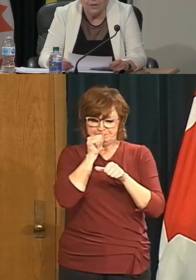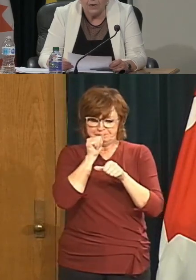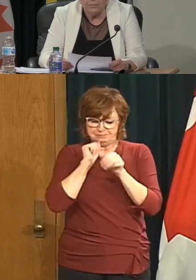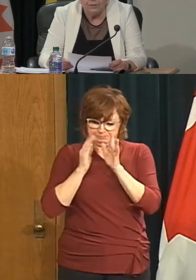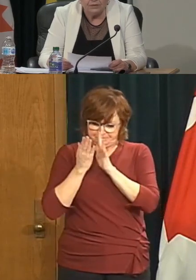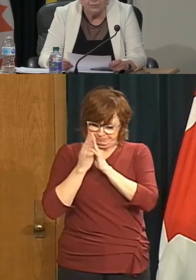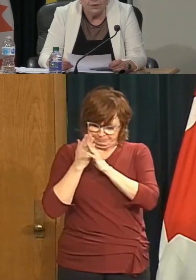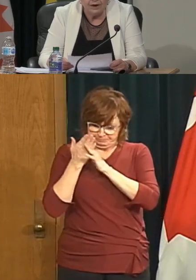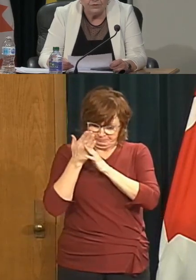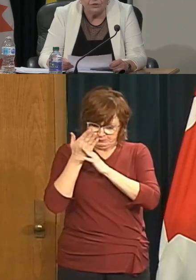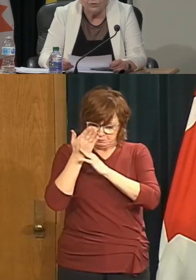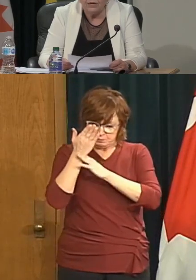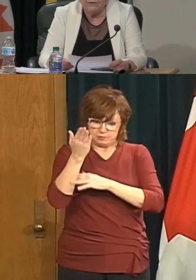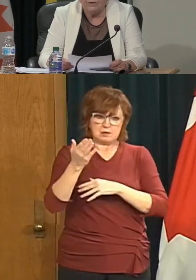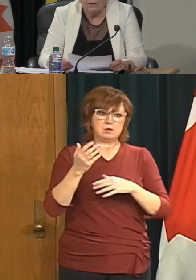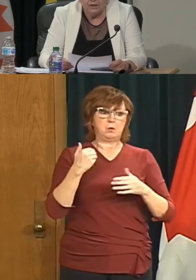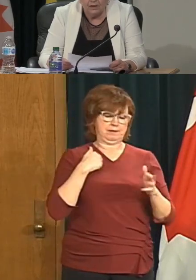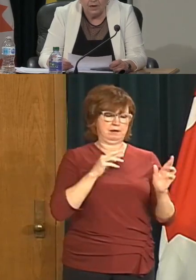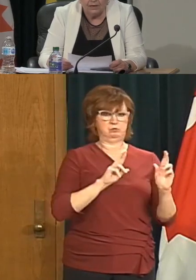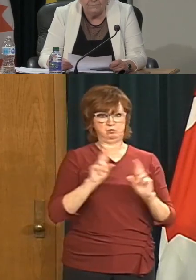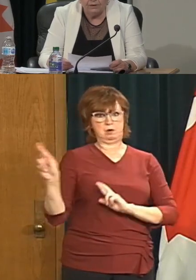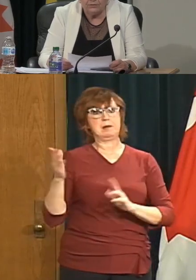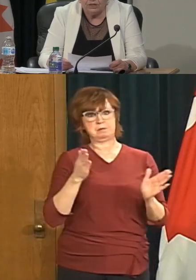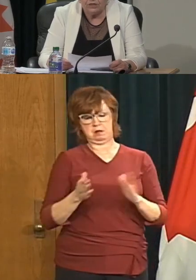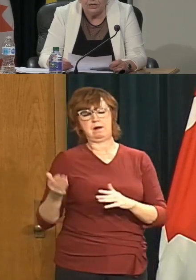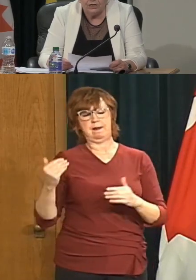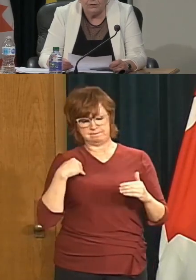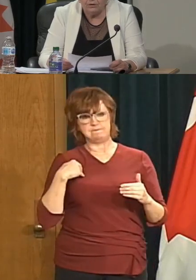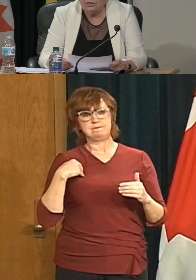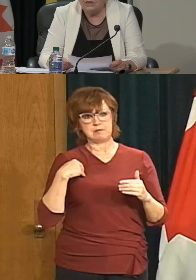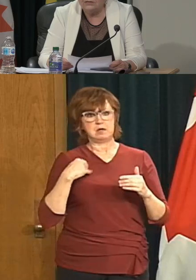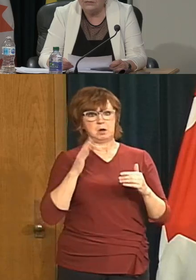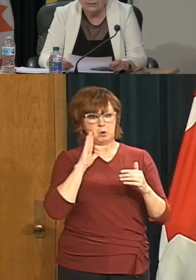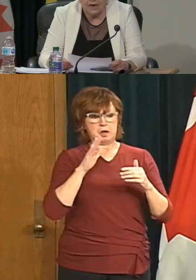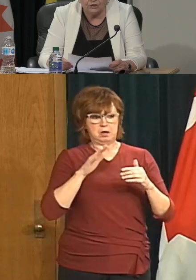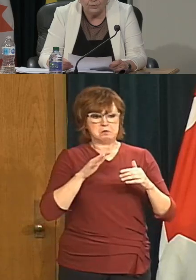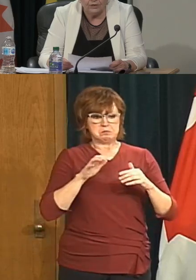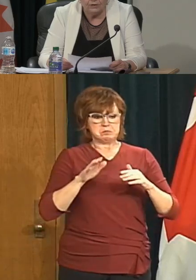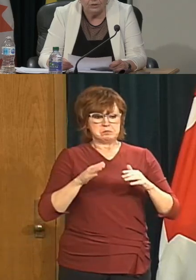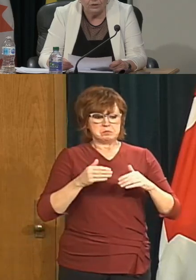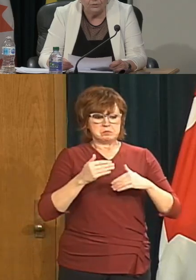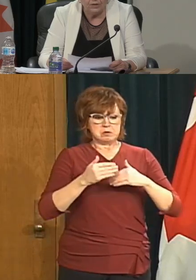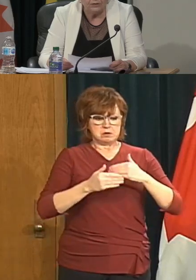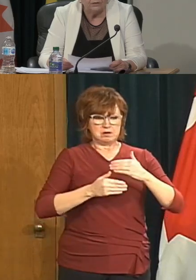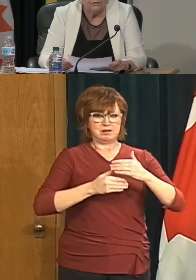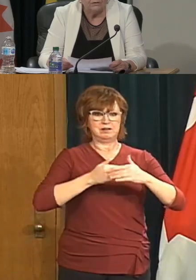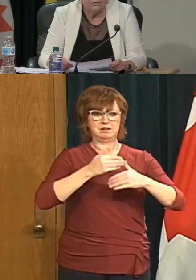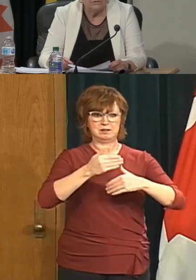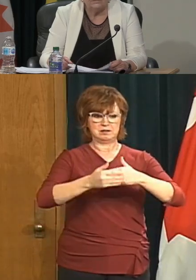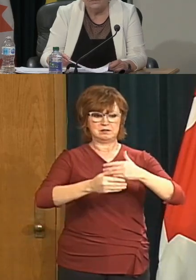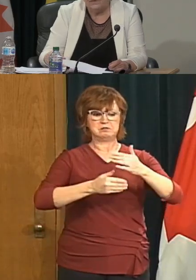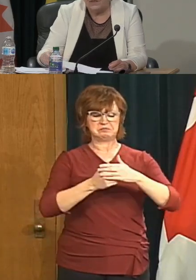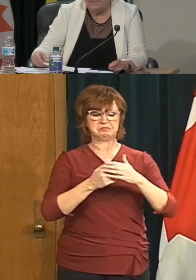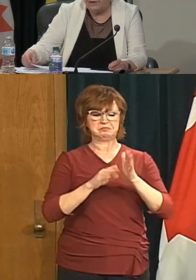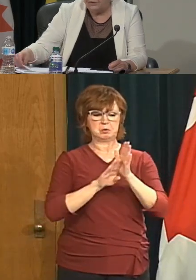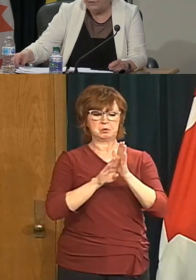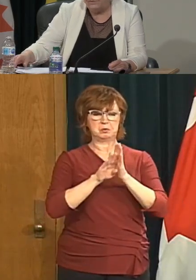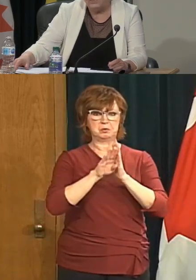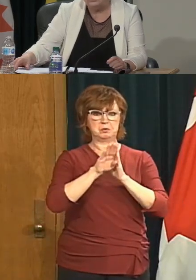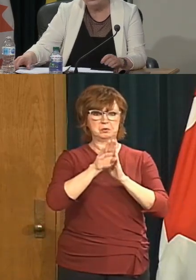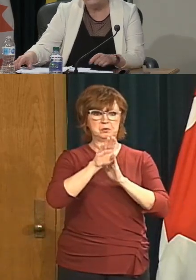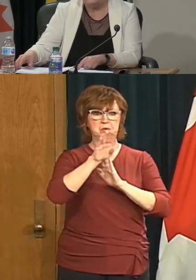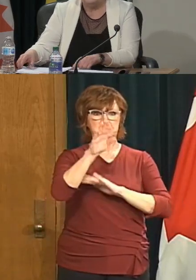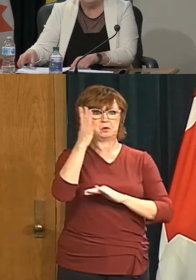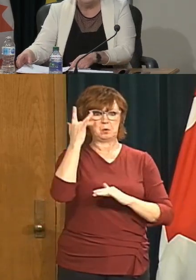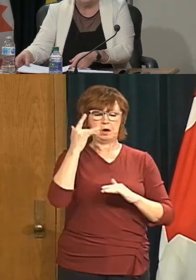time because we have the strength and the foundation here in Saskatchewan to do it. Thank you